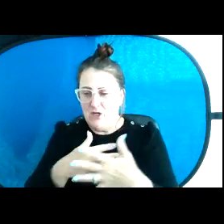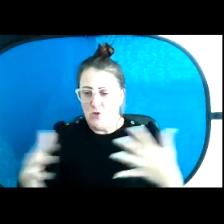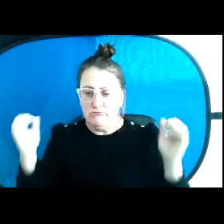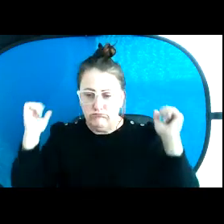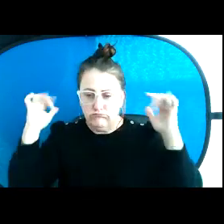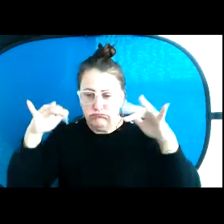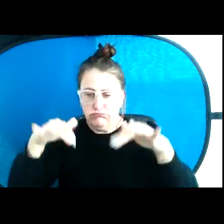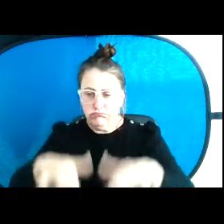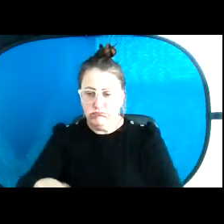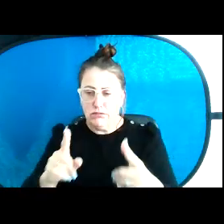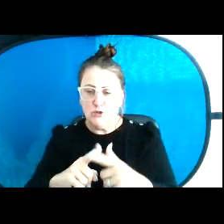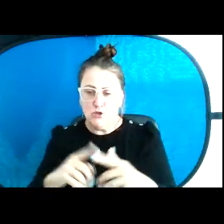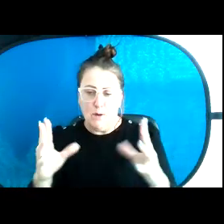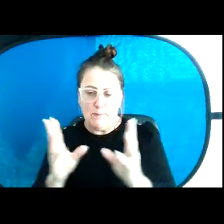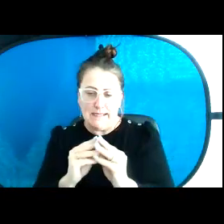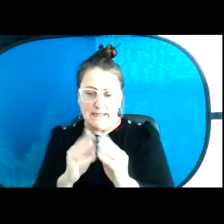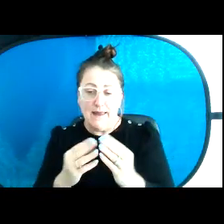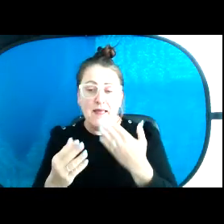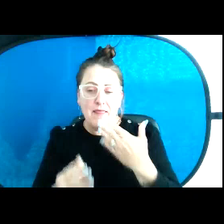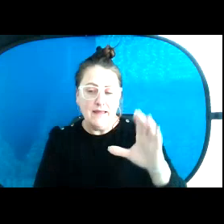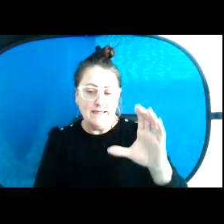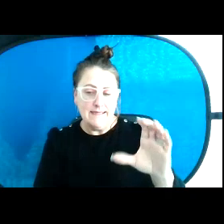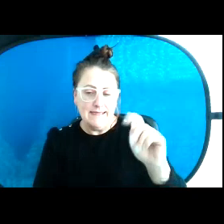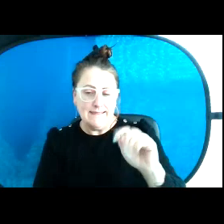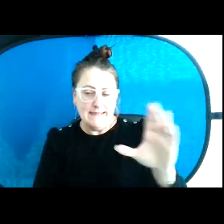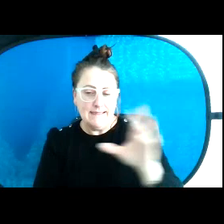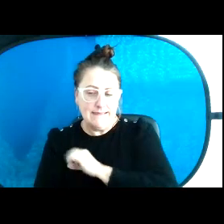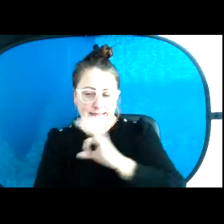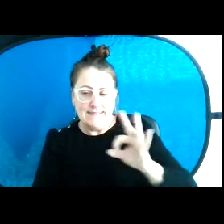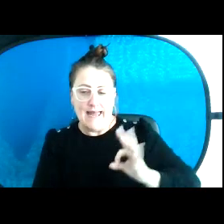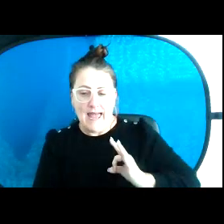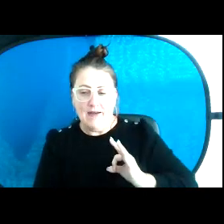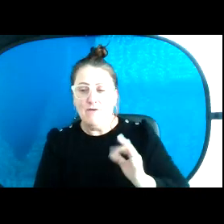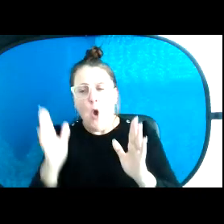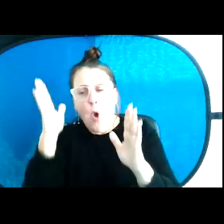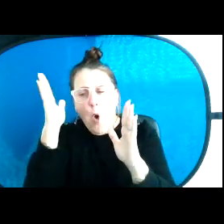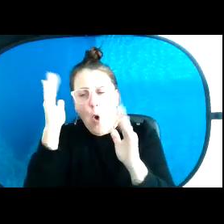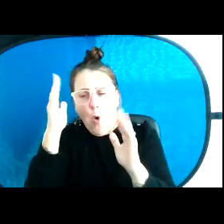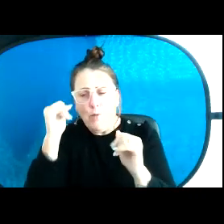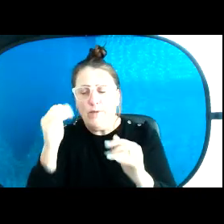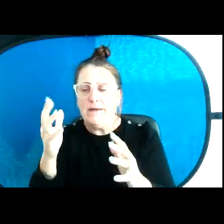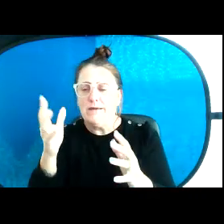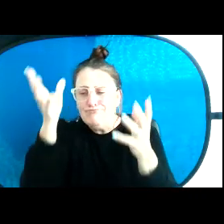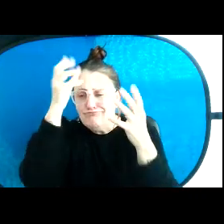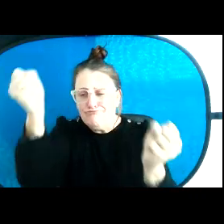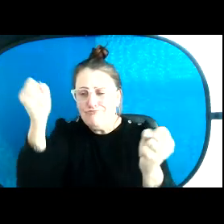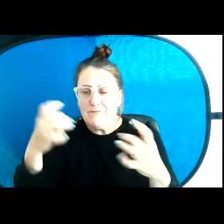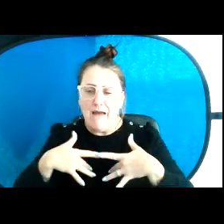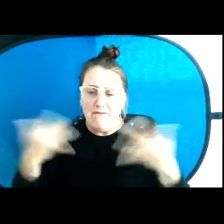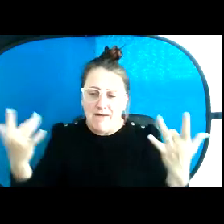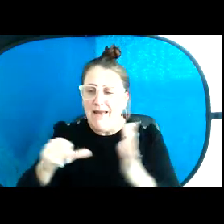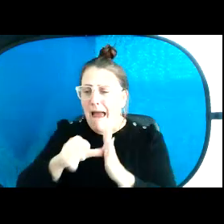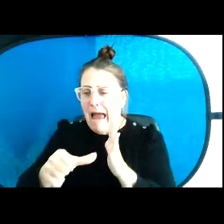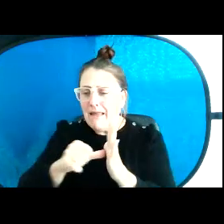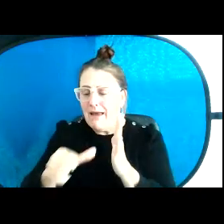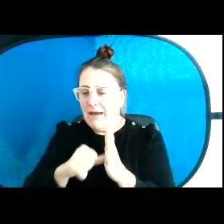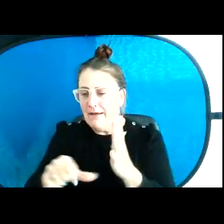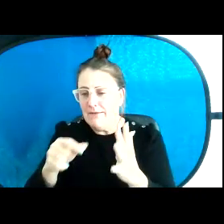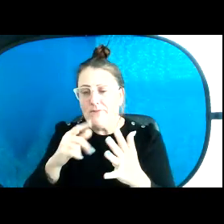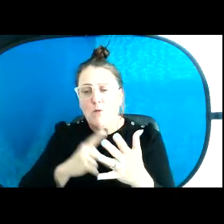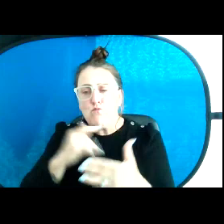hall. Thanks to CTC staff for working with me to hopefully have delivered a memorable event highlighting just a few of the accomplished